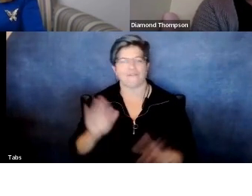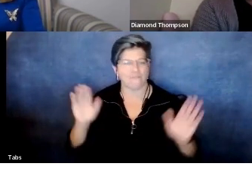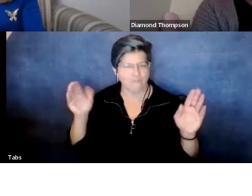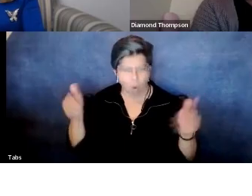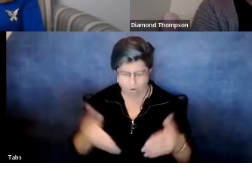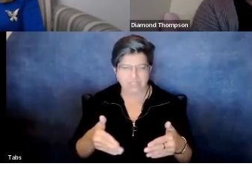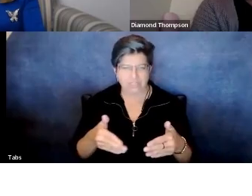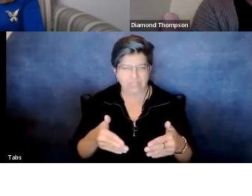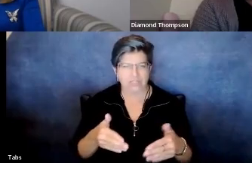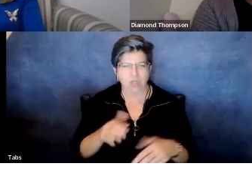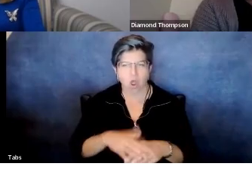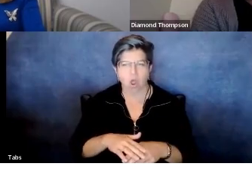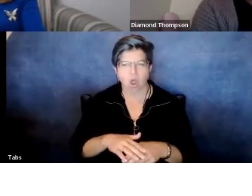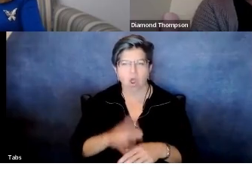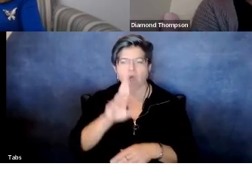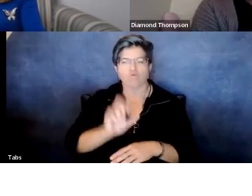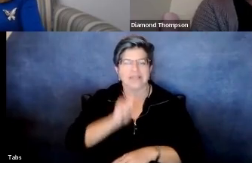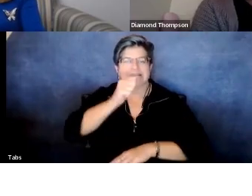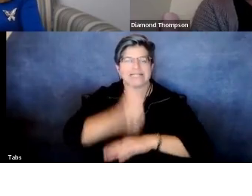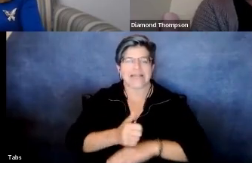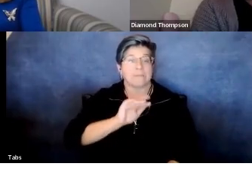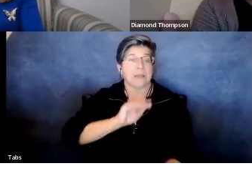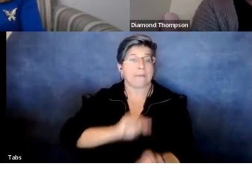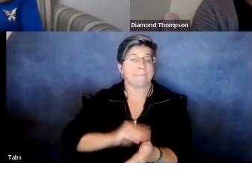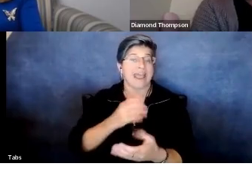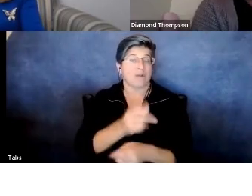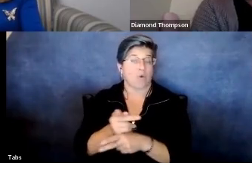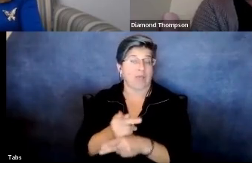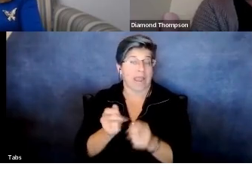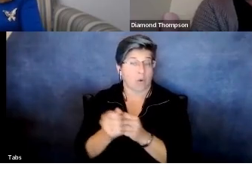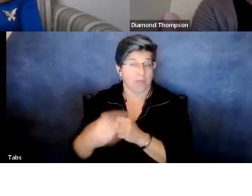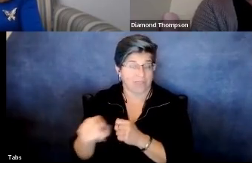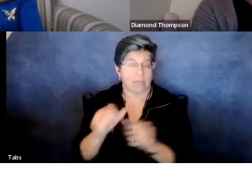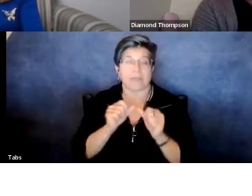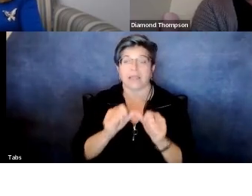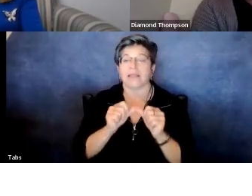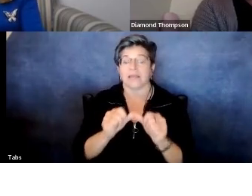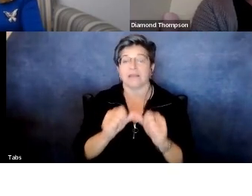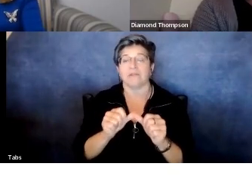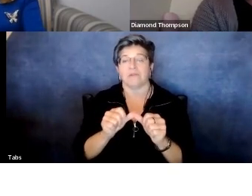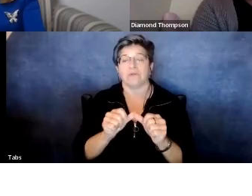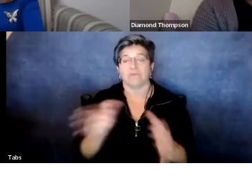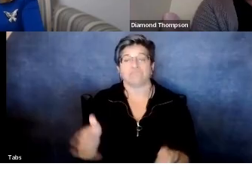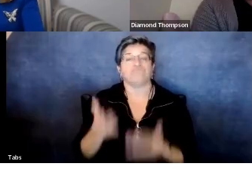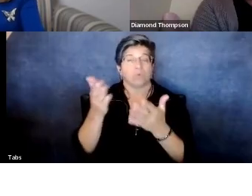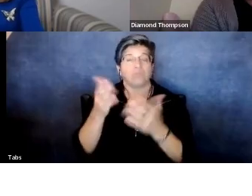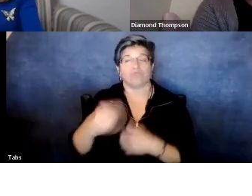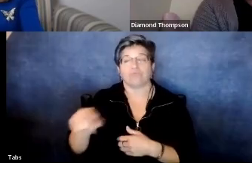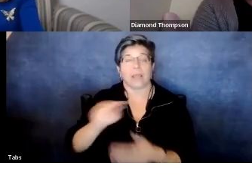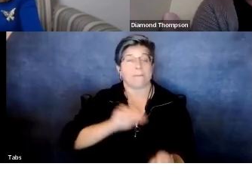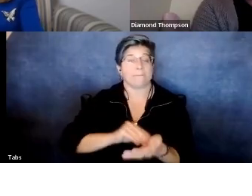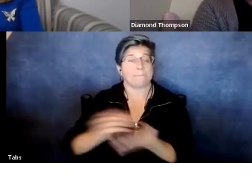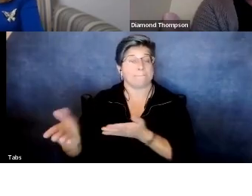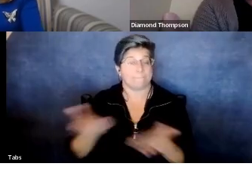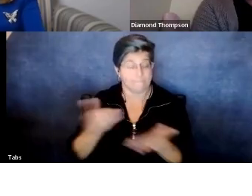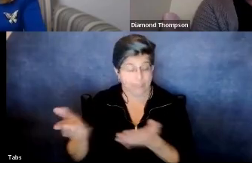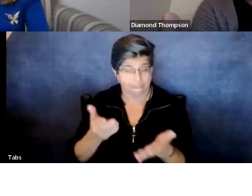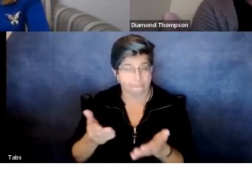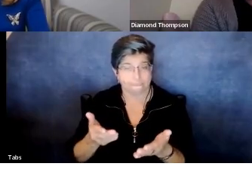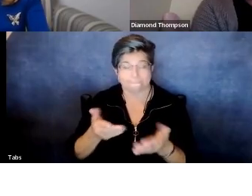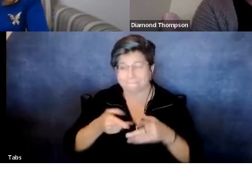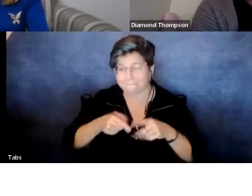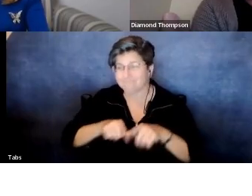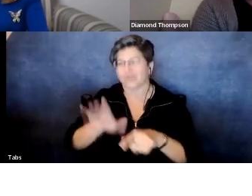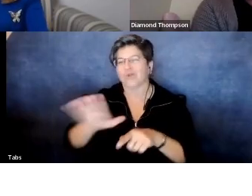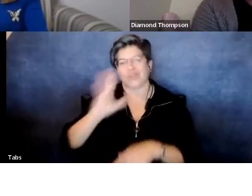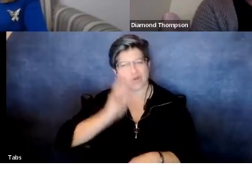focuses on reestablishing medical care with them and continuing to offer them medical services throughout their